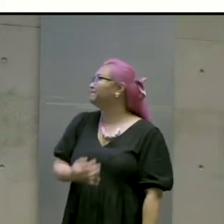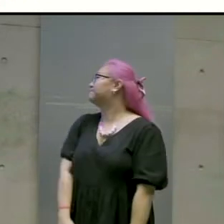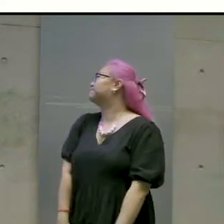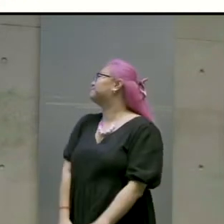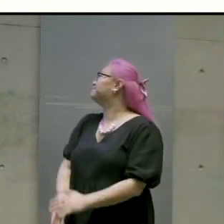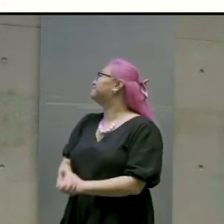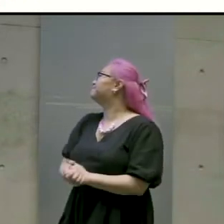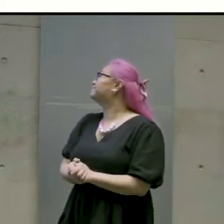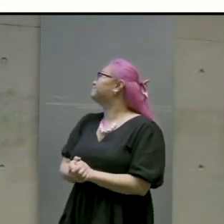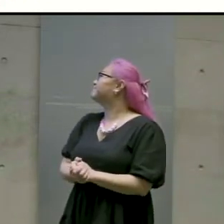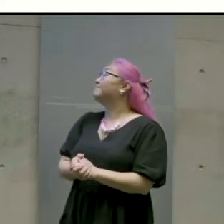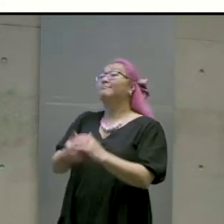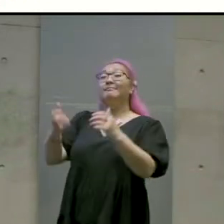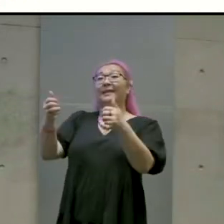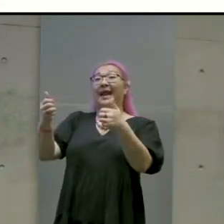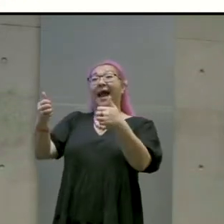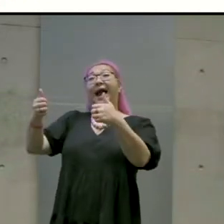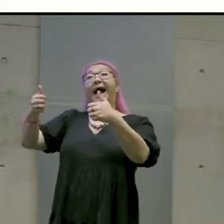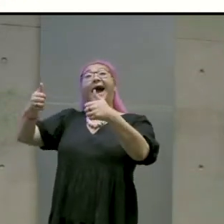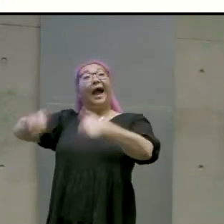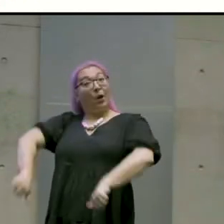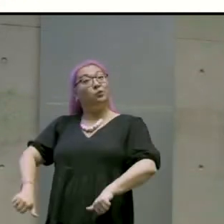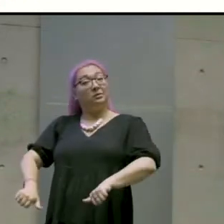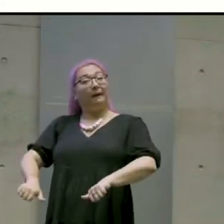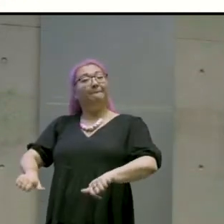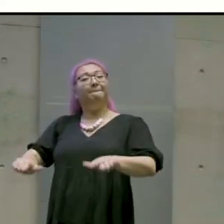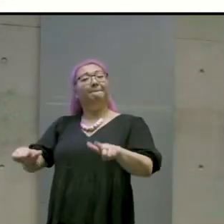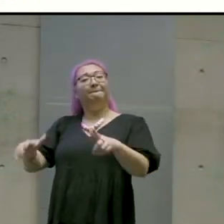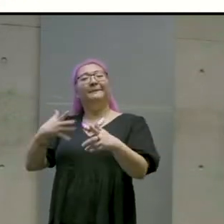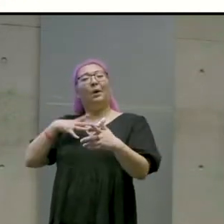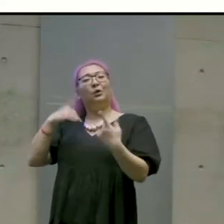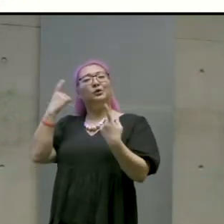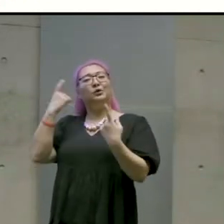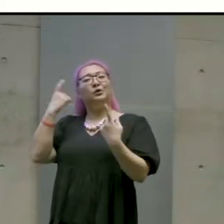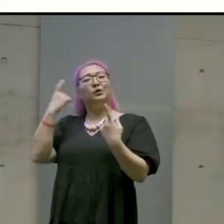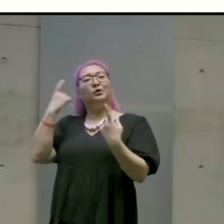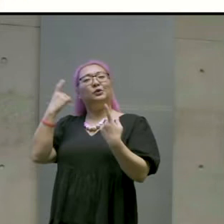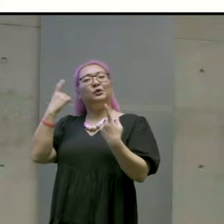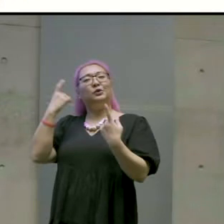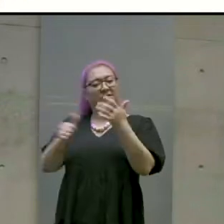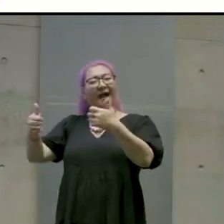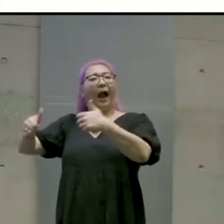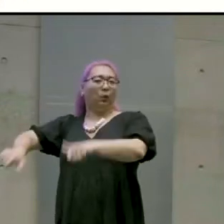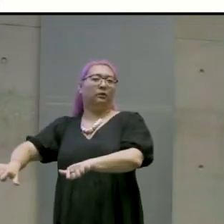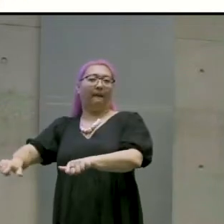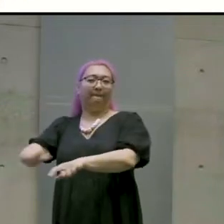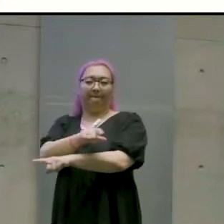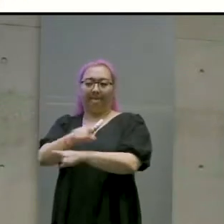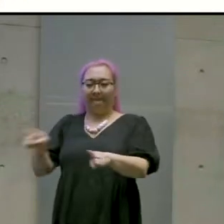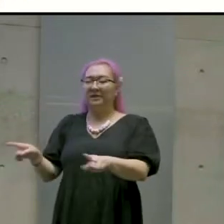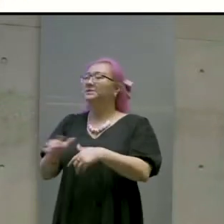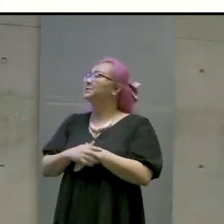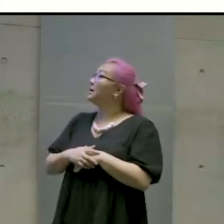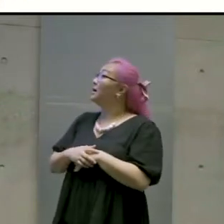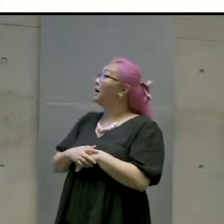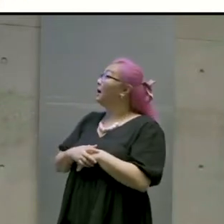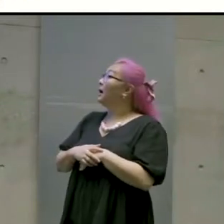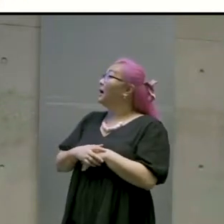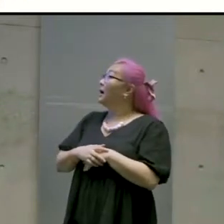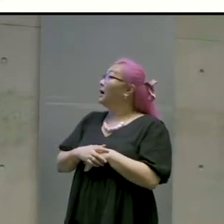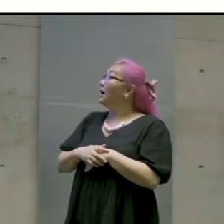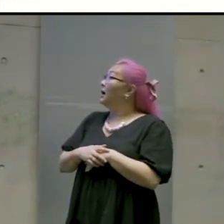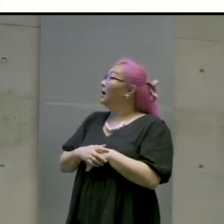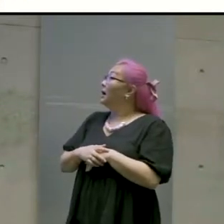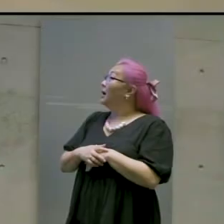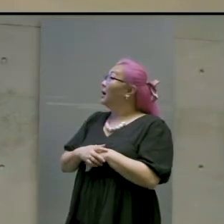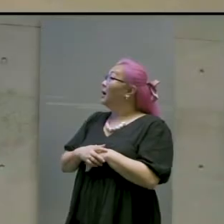of quick list of outcomes for you to consider, but this talk isn't about outcomes really, but I just wanted to point out that it doesn't always